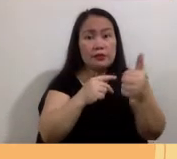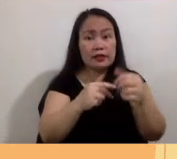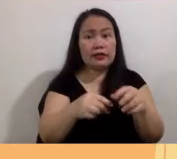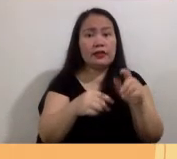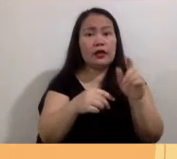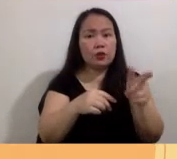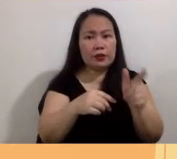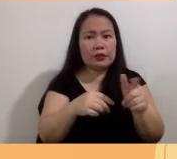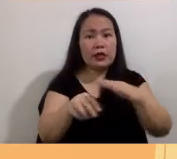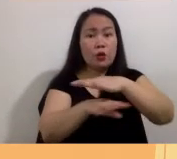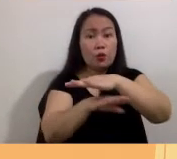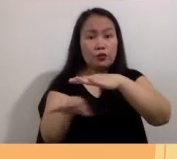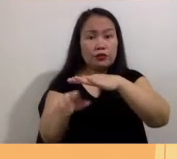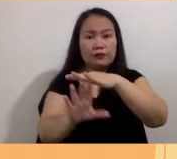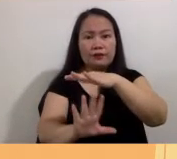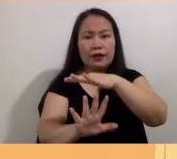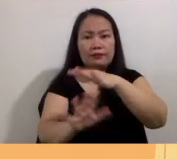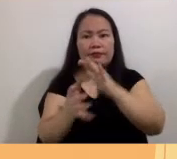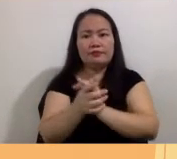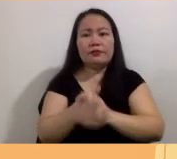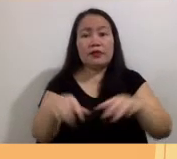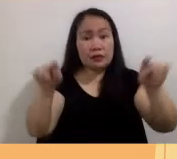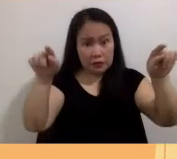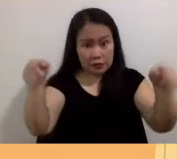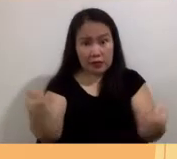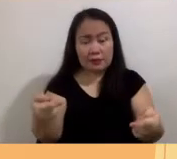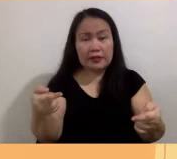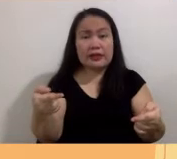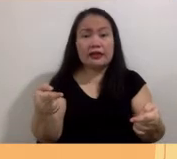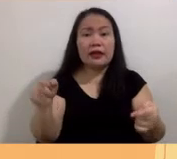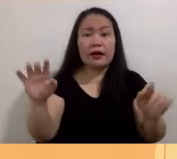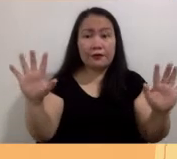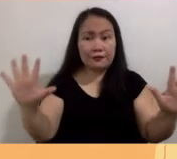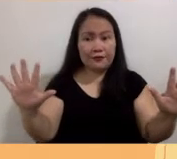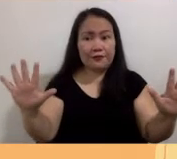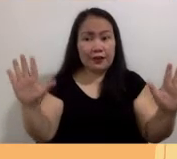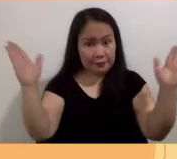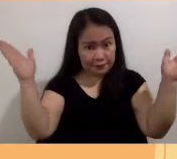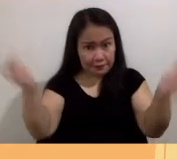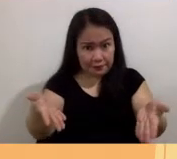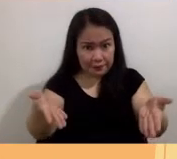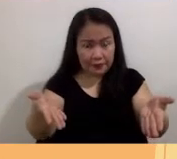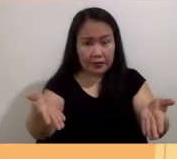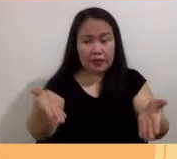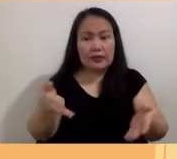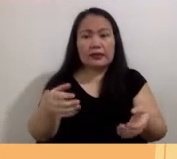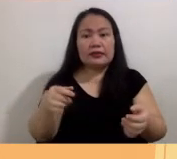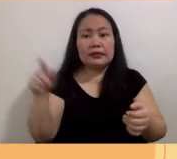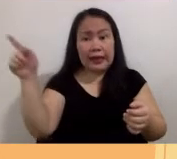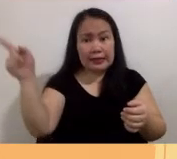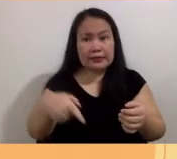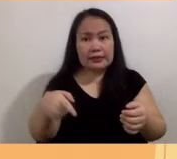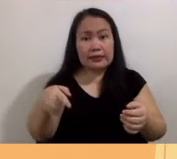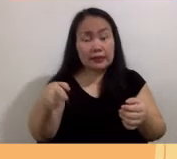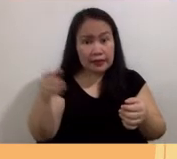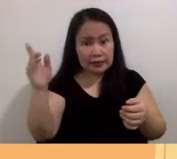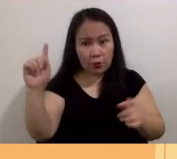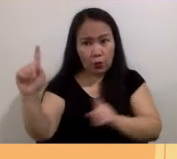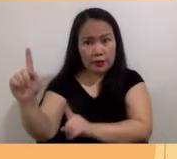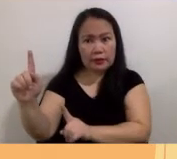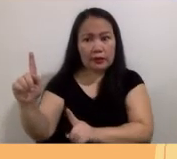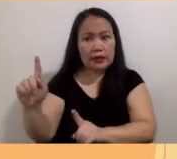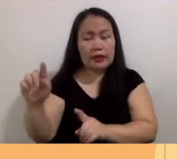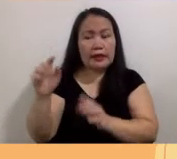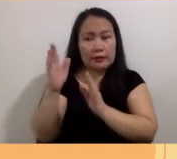yung ating denominator by multiplying it by 5, both sides. So, ayan si 5. So, ito ay makakancel